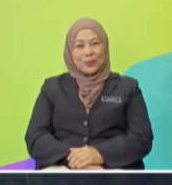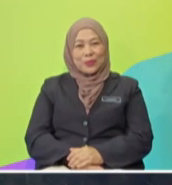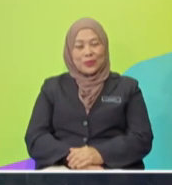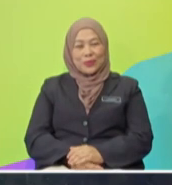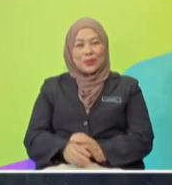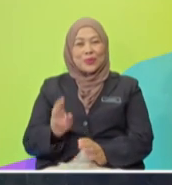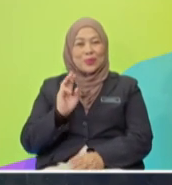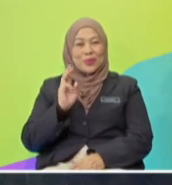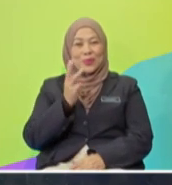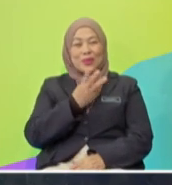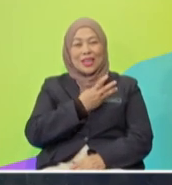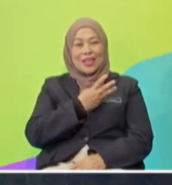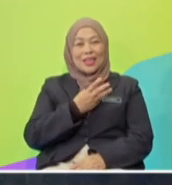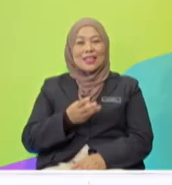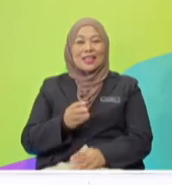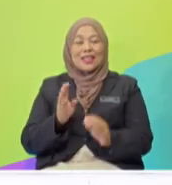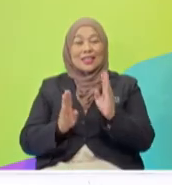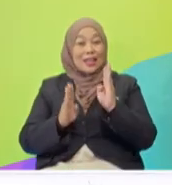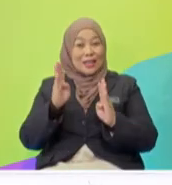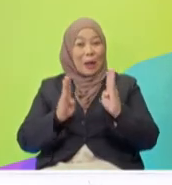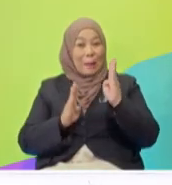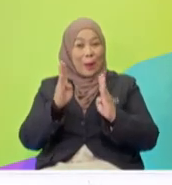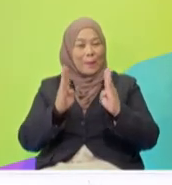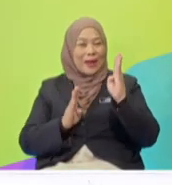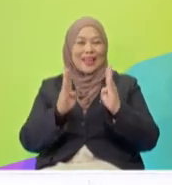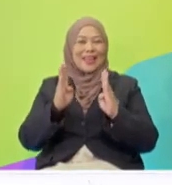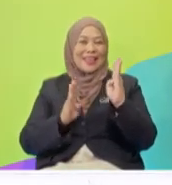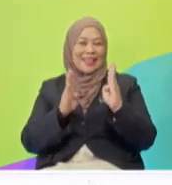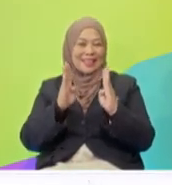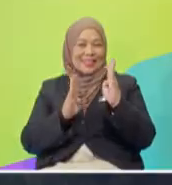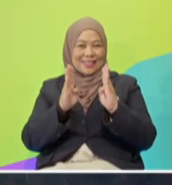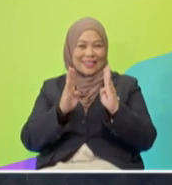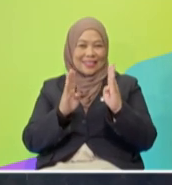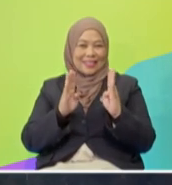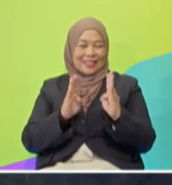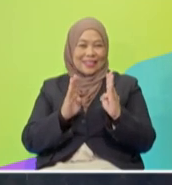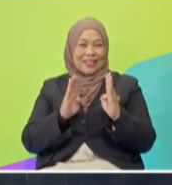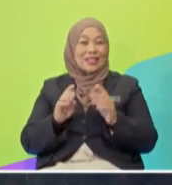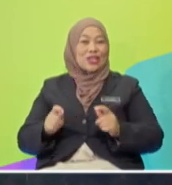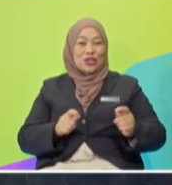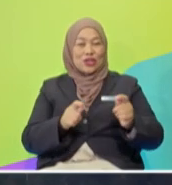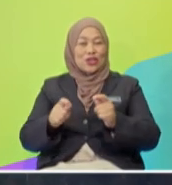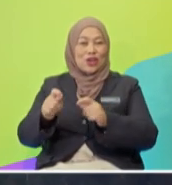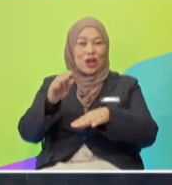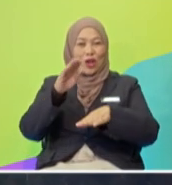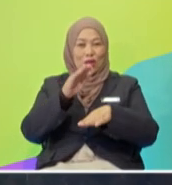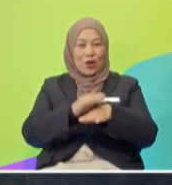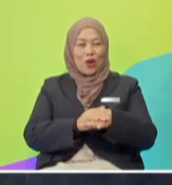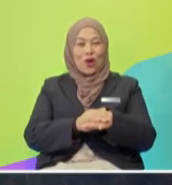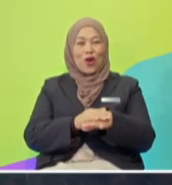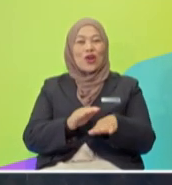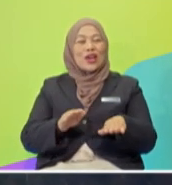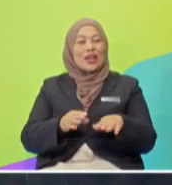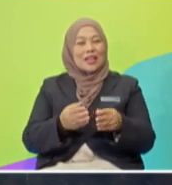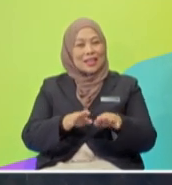described... Yes, a... Bus. A bus travel on... The road.